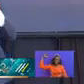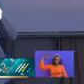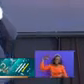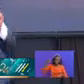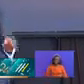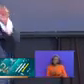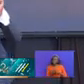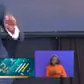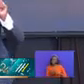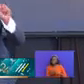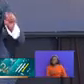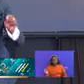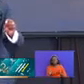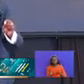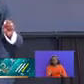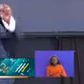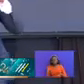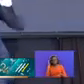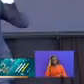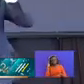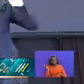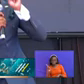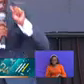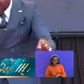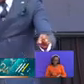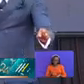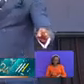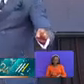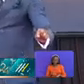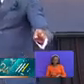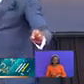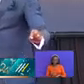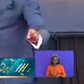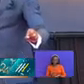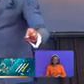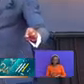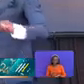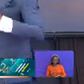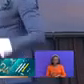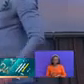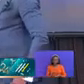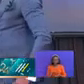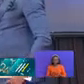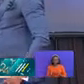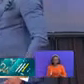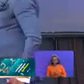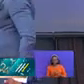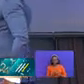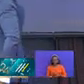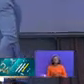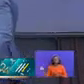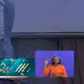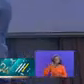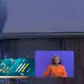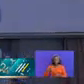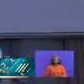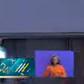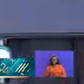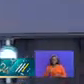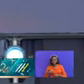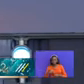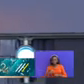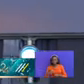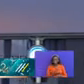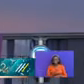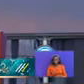come you have no sensitivity of the time Jesus is entering into Jerusalem he